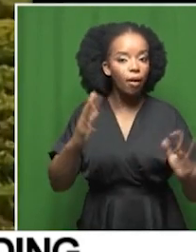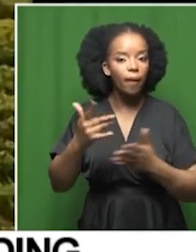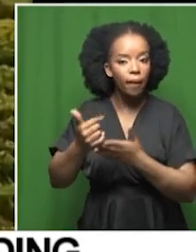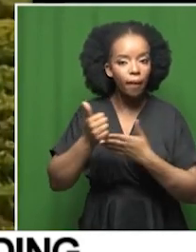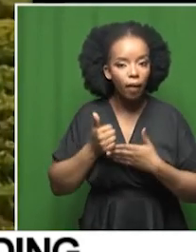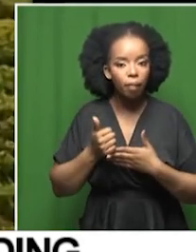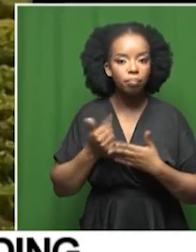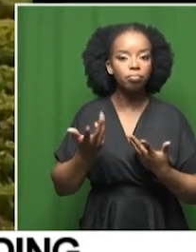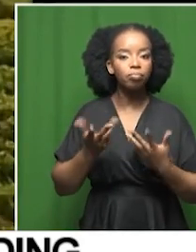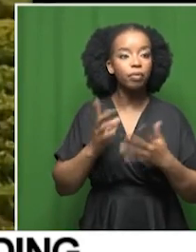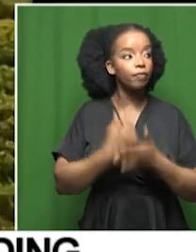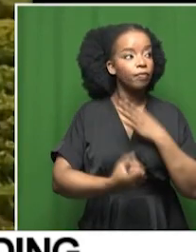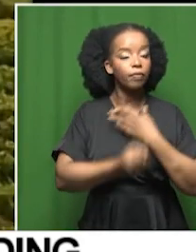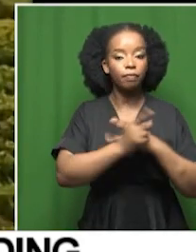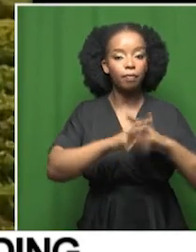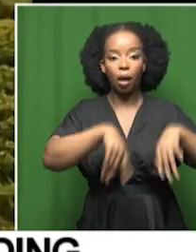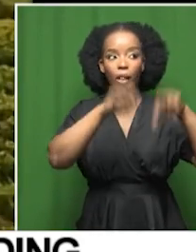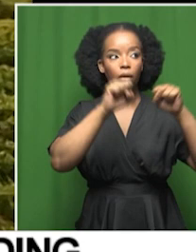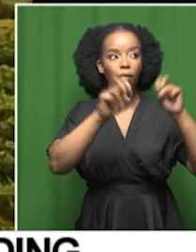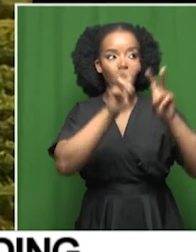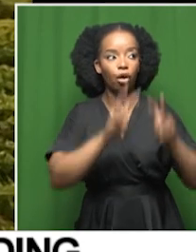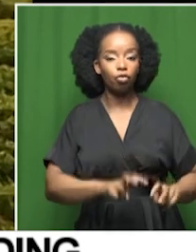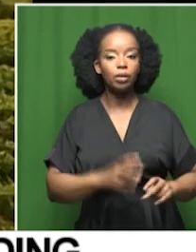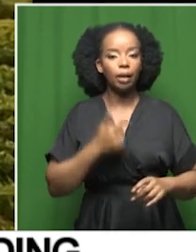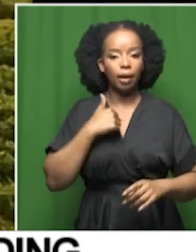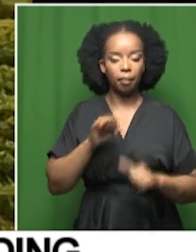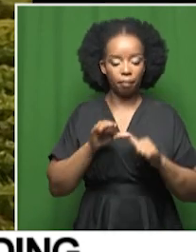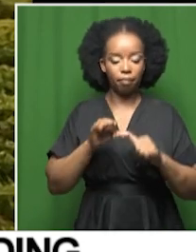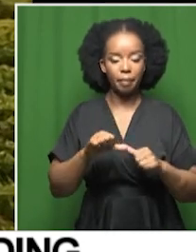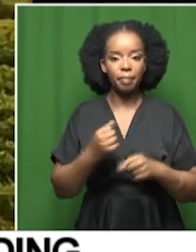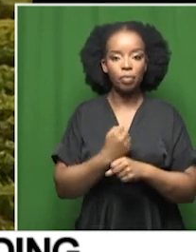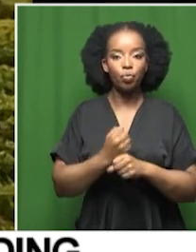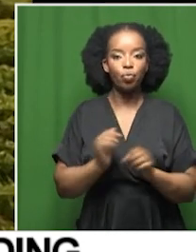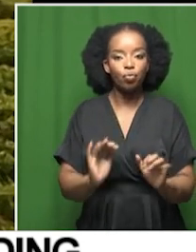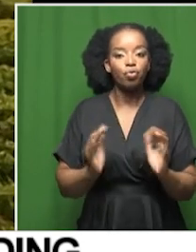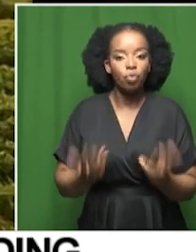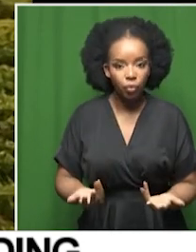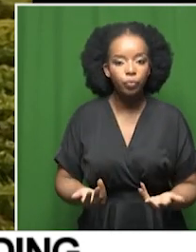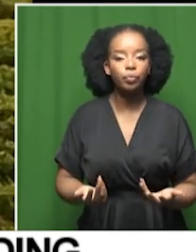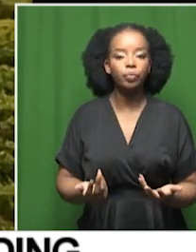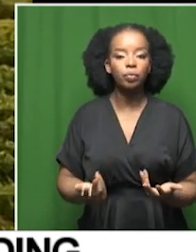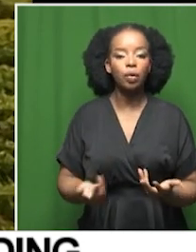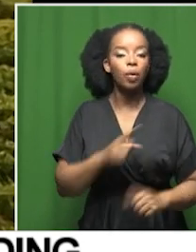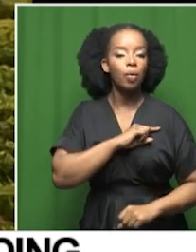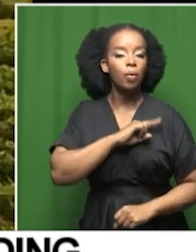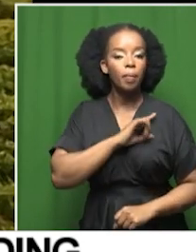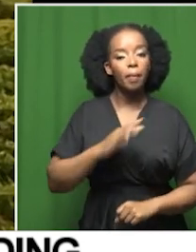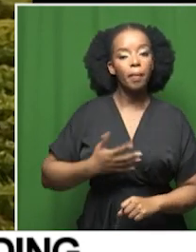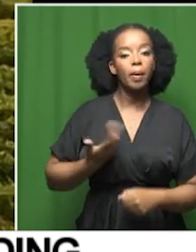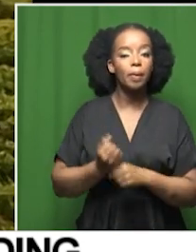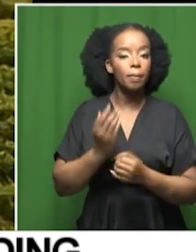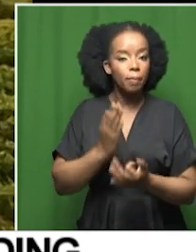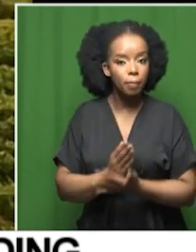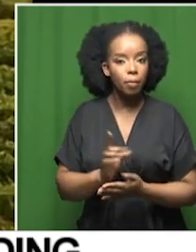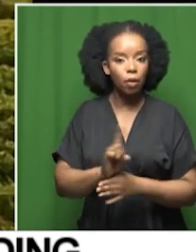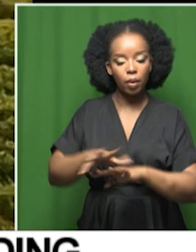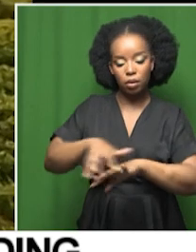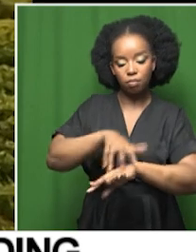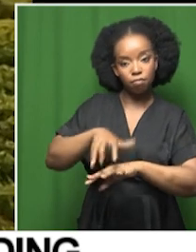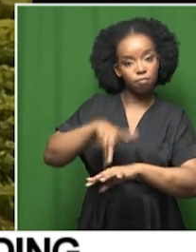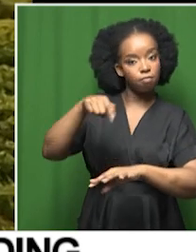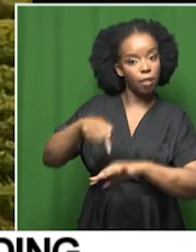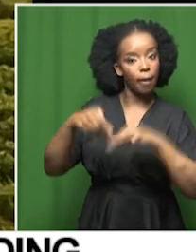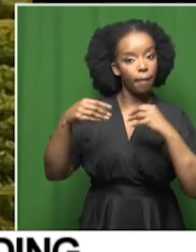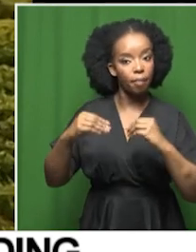altered schedule, or even to the extent that it's technically possible, to invest in infrastructure so that businesses can